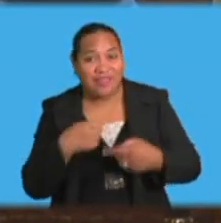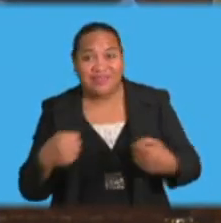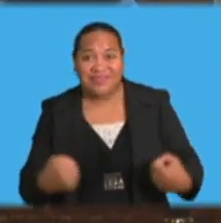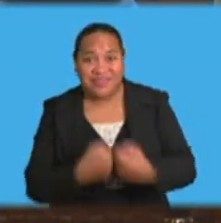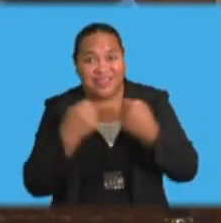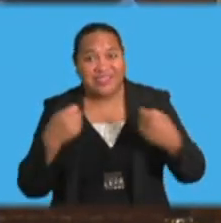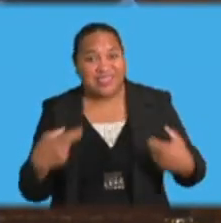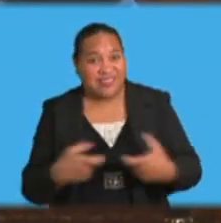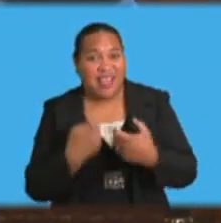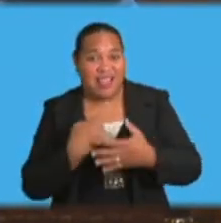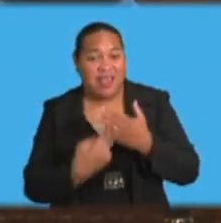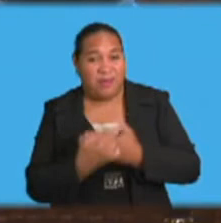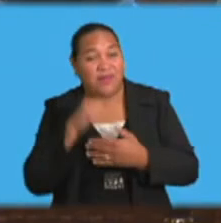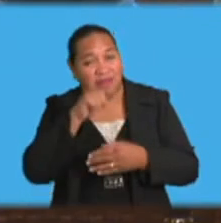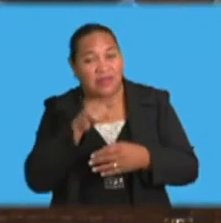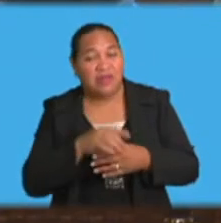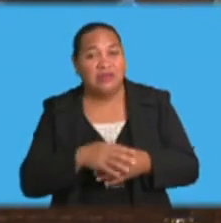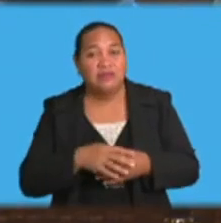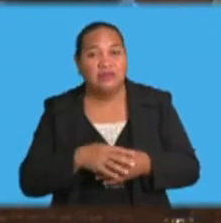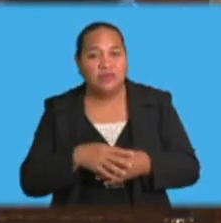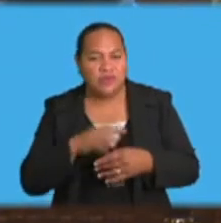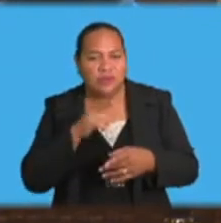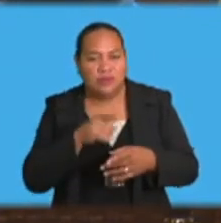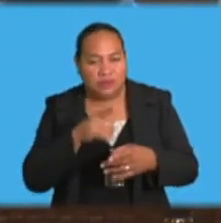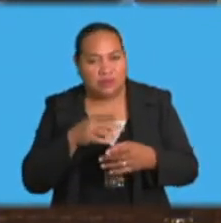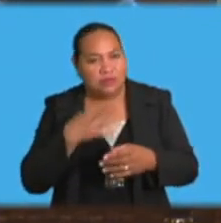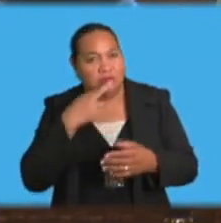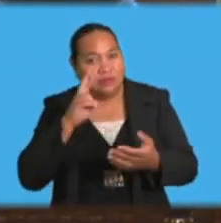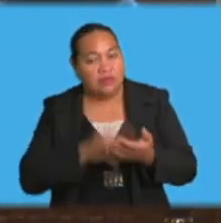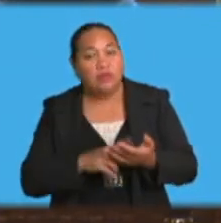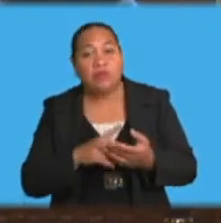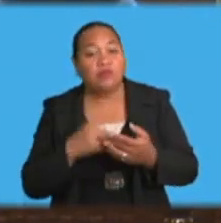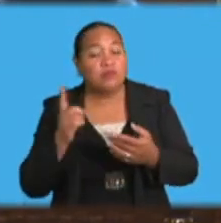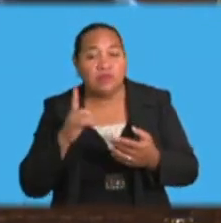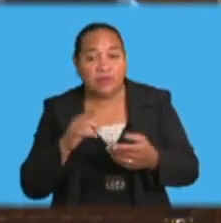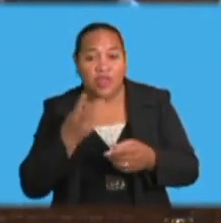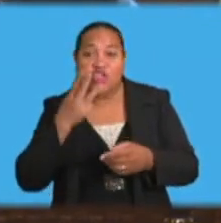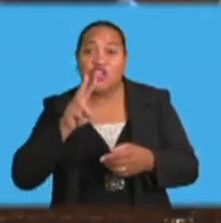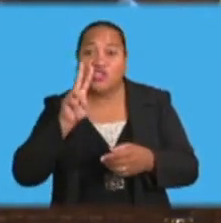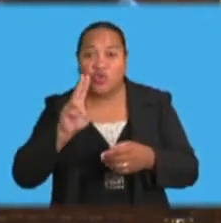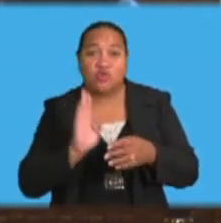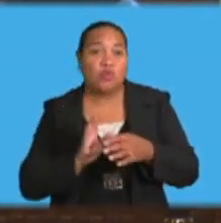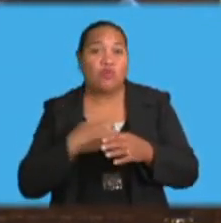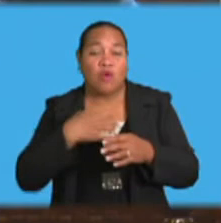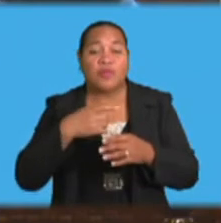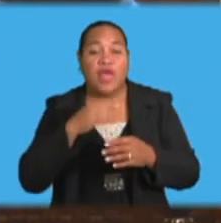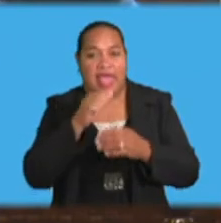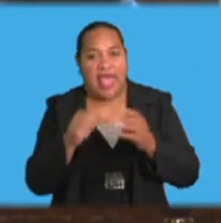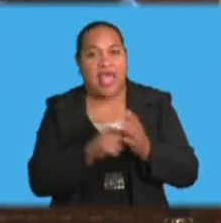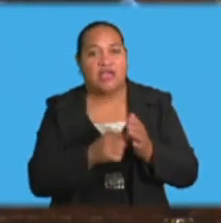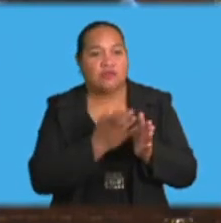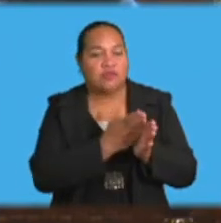years, or reported occupational health and safety cases, over 32% is for the age group